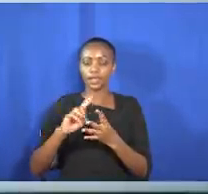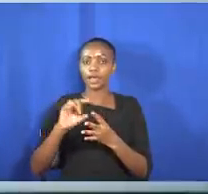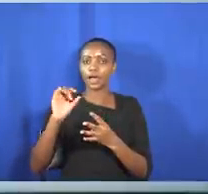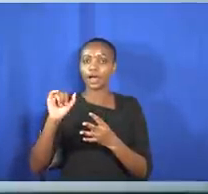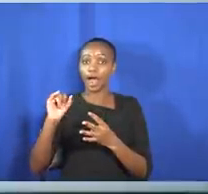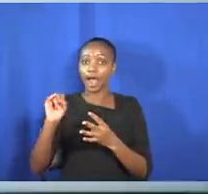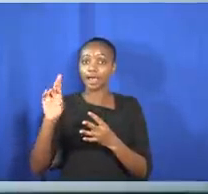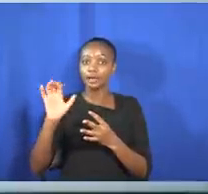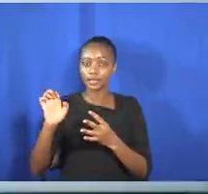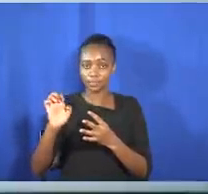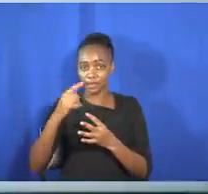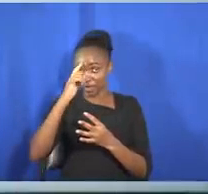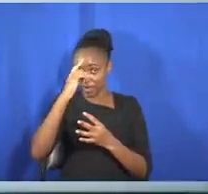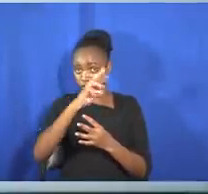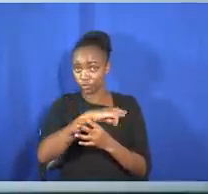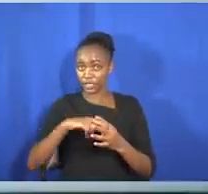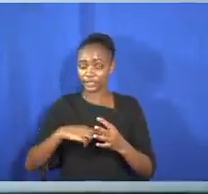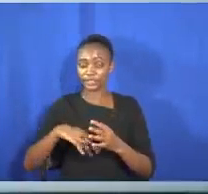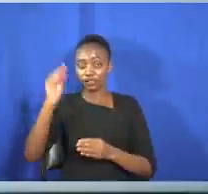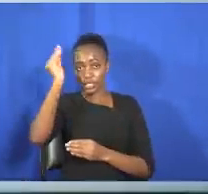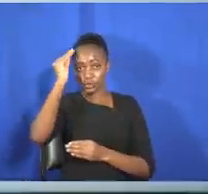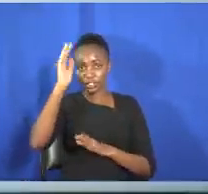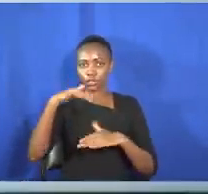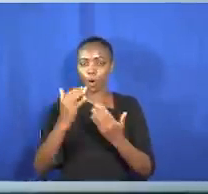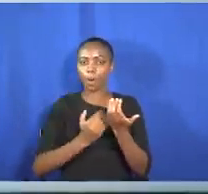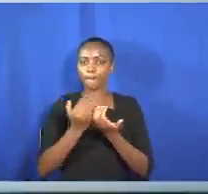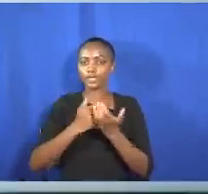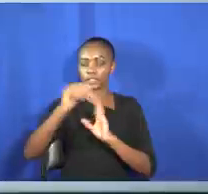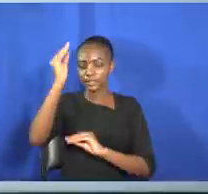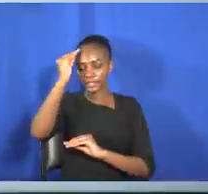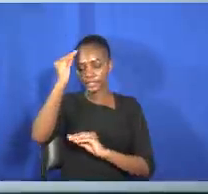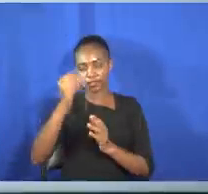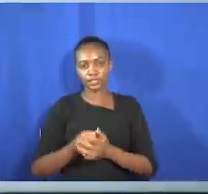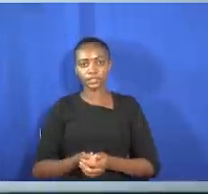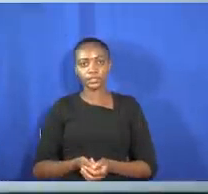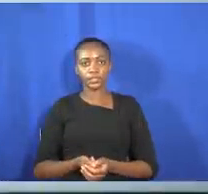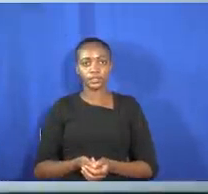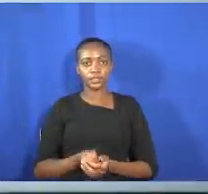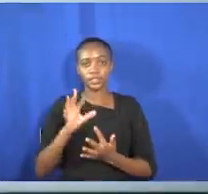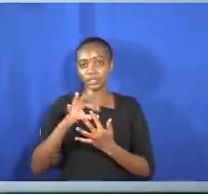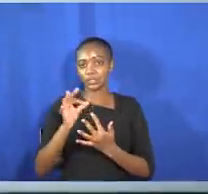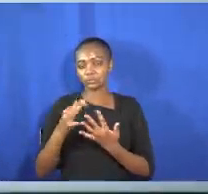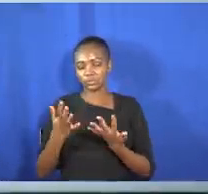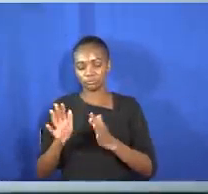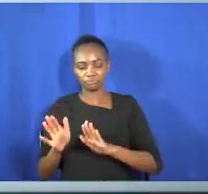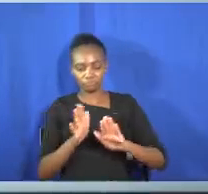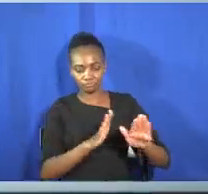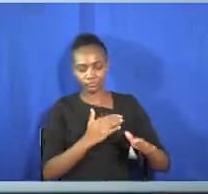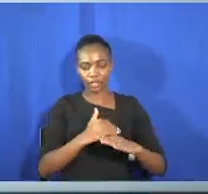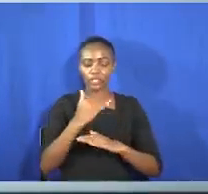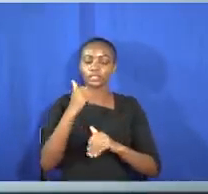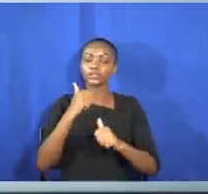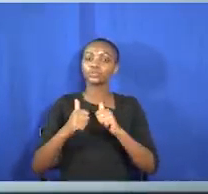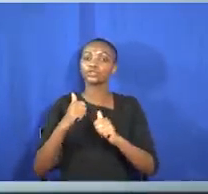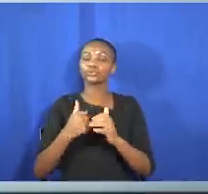CRE, IRE, Hindu religious education, or business studies. So